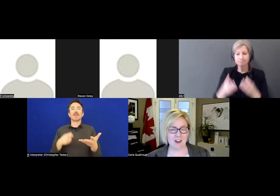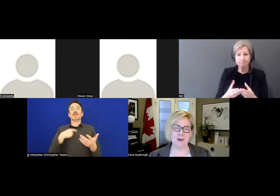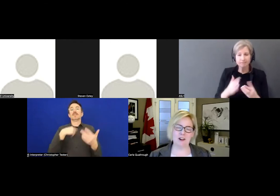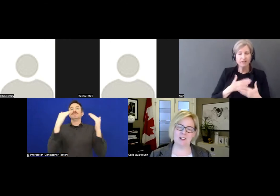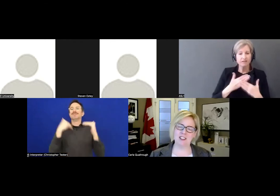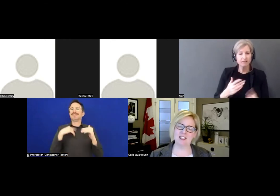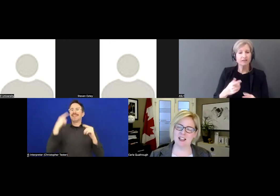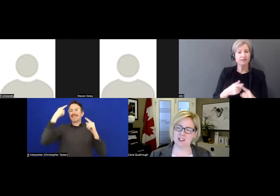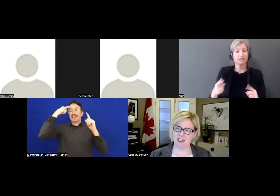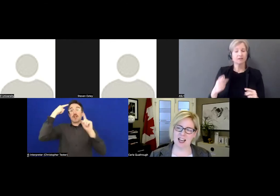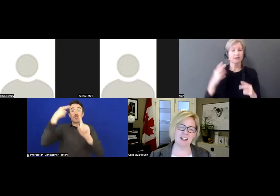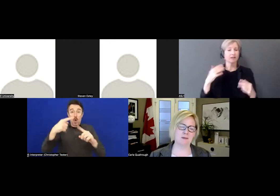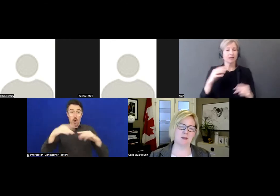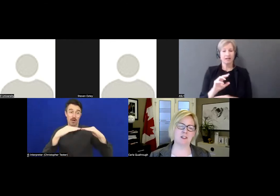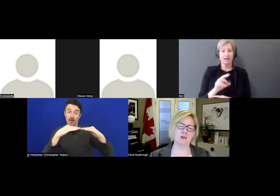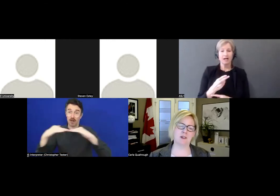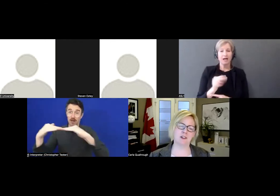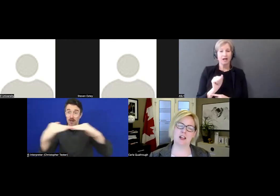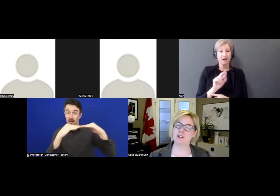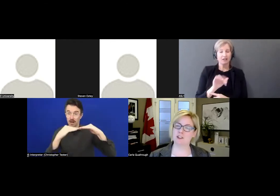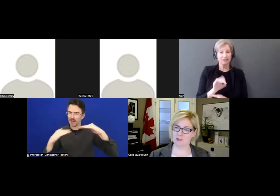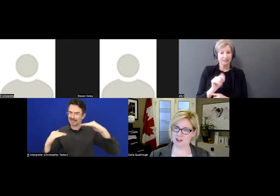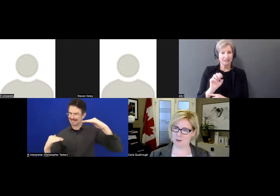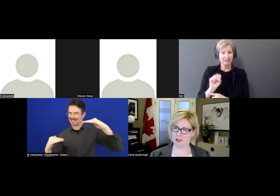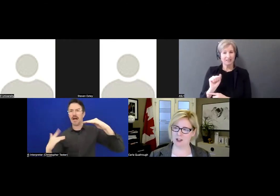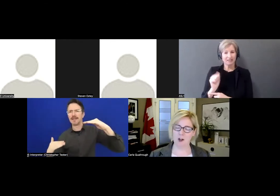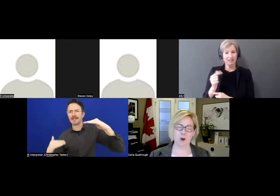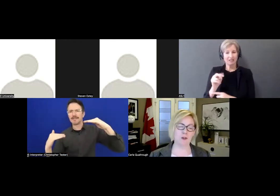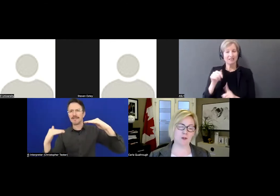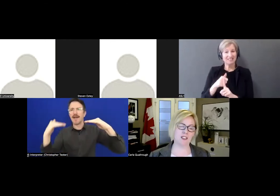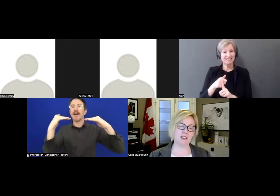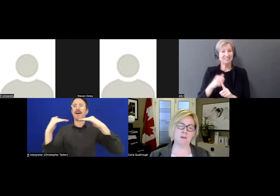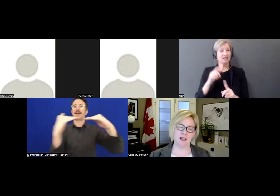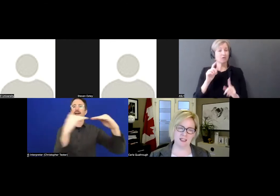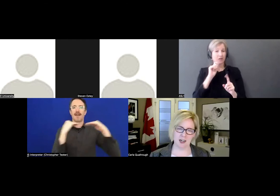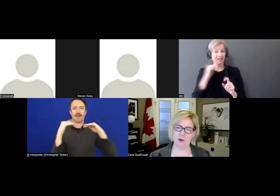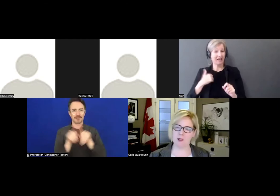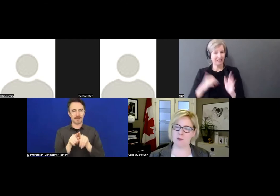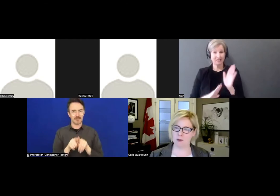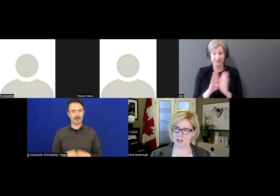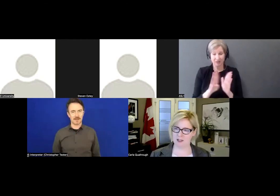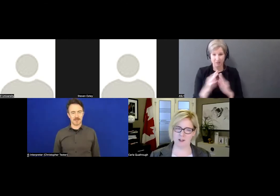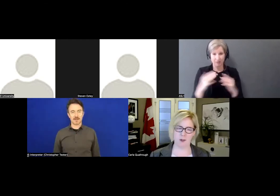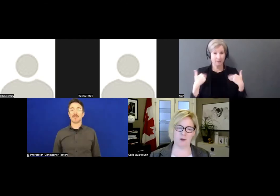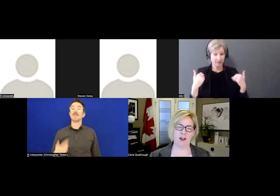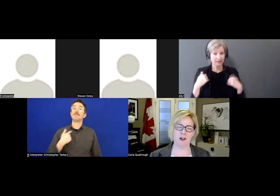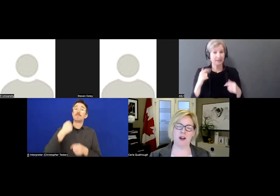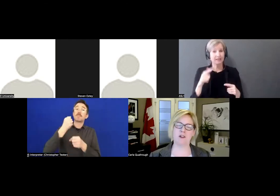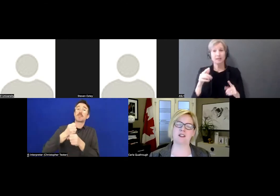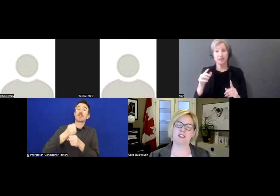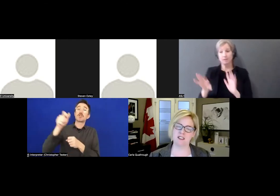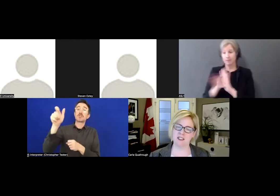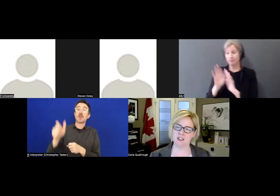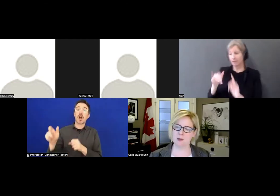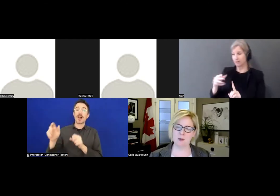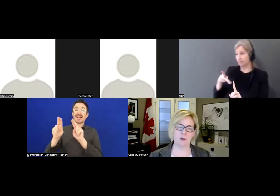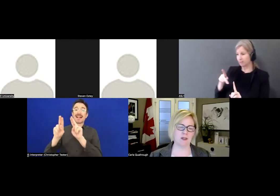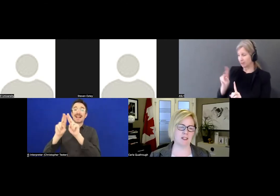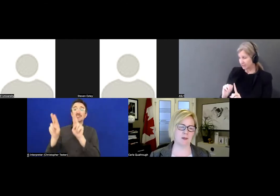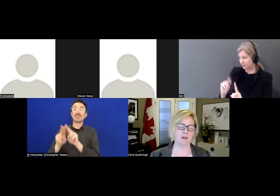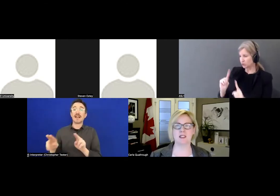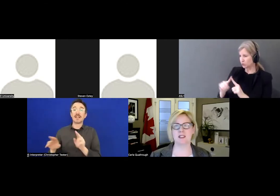the Honourable Harjit Sajjan, Canada's Minister of International Development, who was recently mandated by the Prime Minister to provide greater assistance to